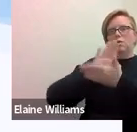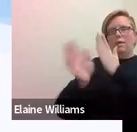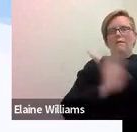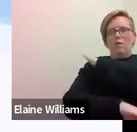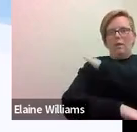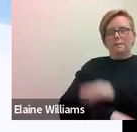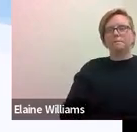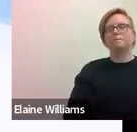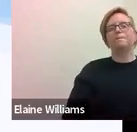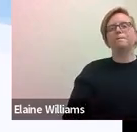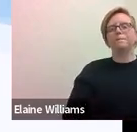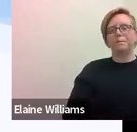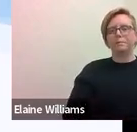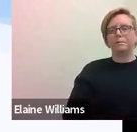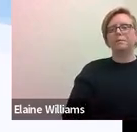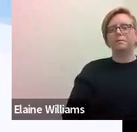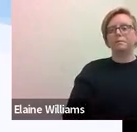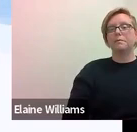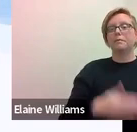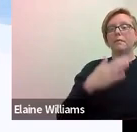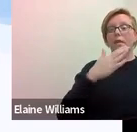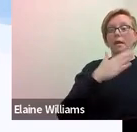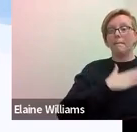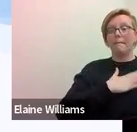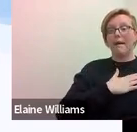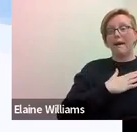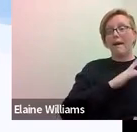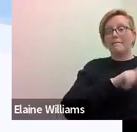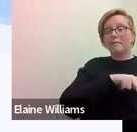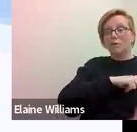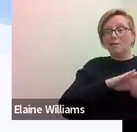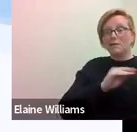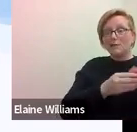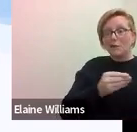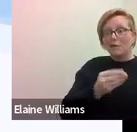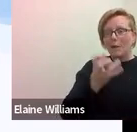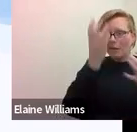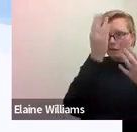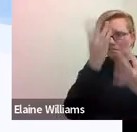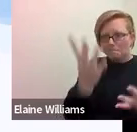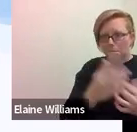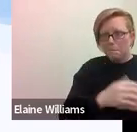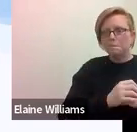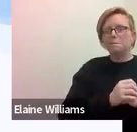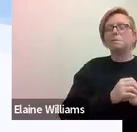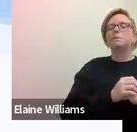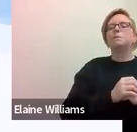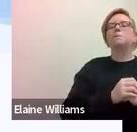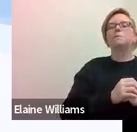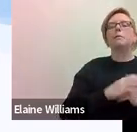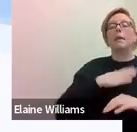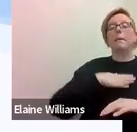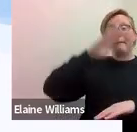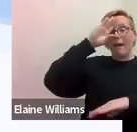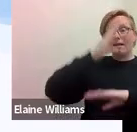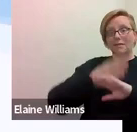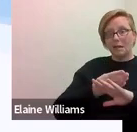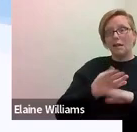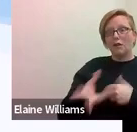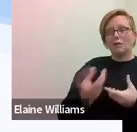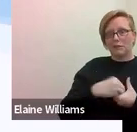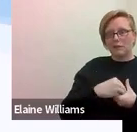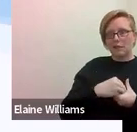So I wanted to share my story with you. I have, as I said, I have a child who has